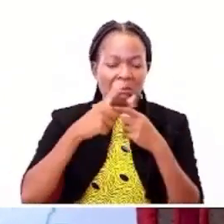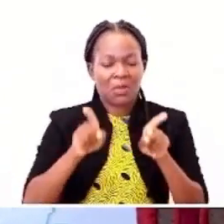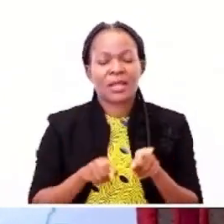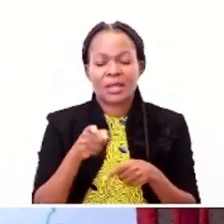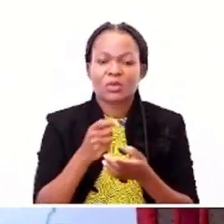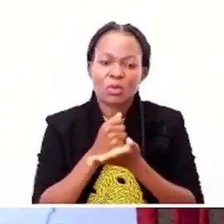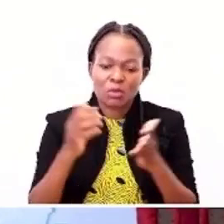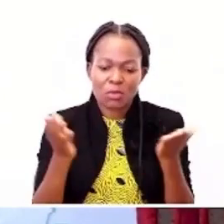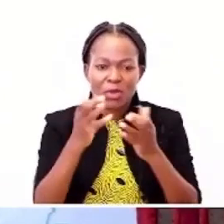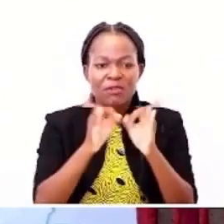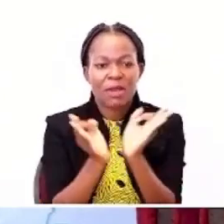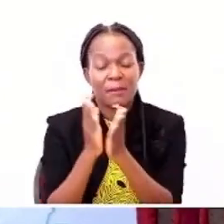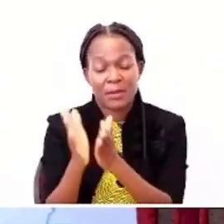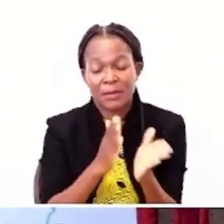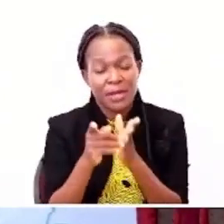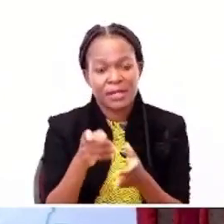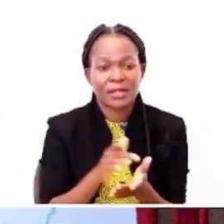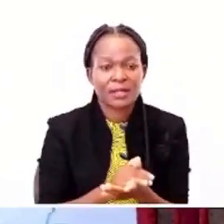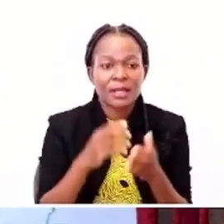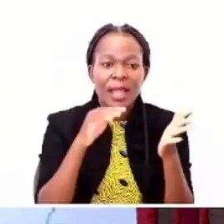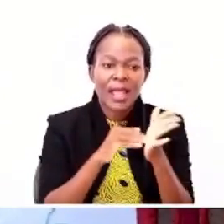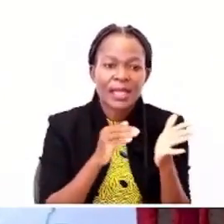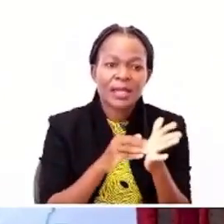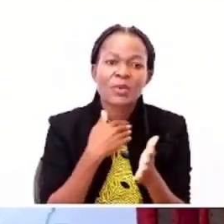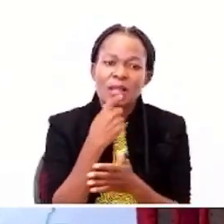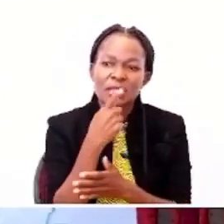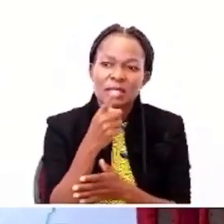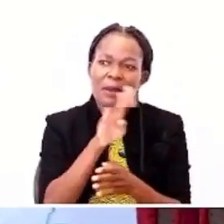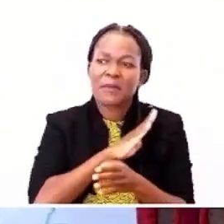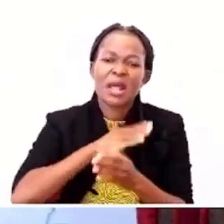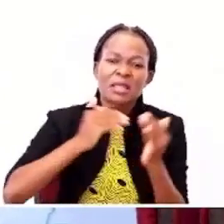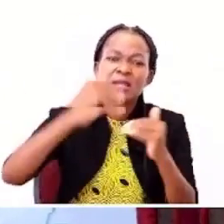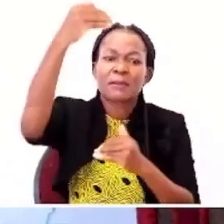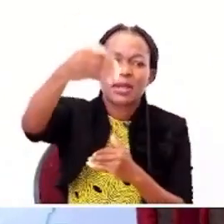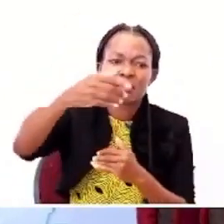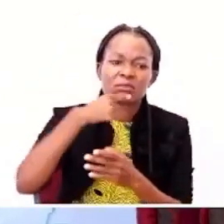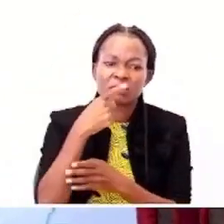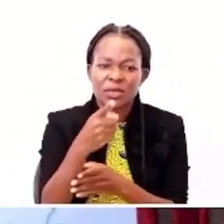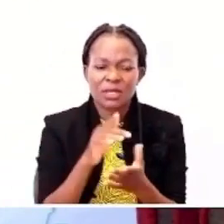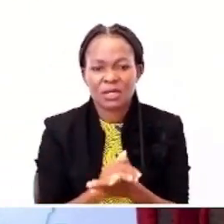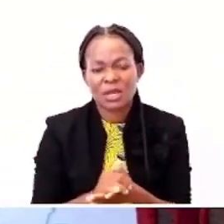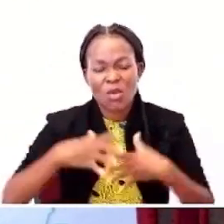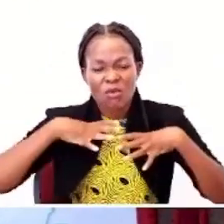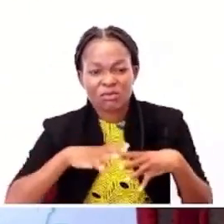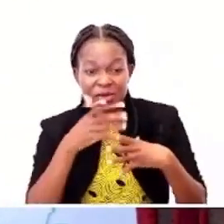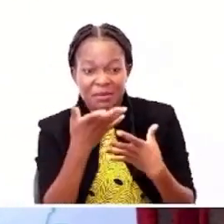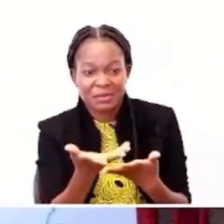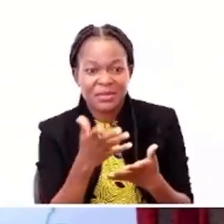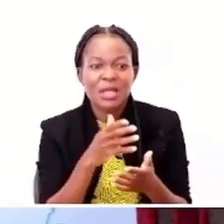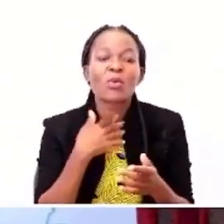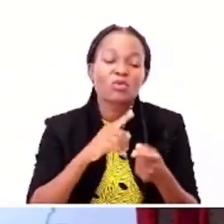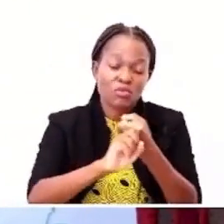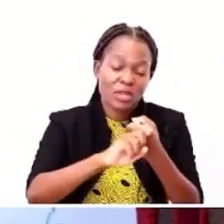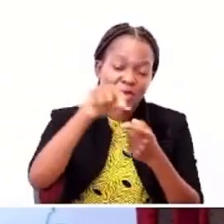planning. I also want to respond to the brother at the back who's talking about accountability, because I wholeheartedly agree with